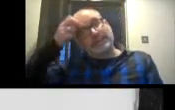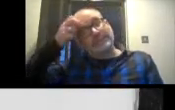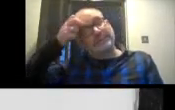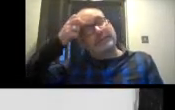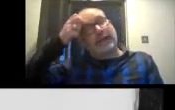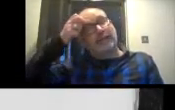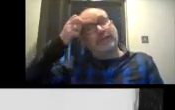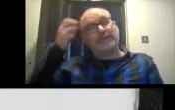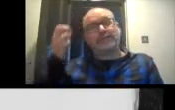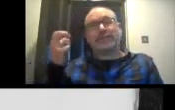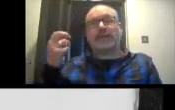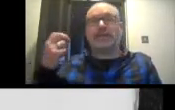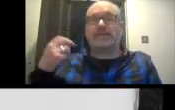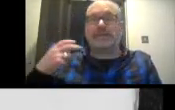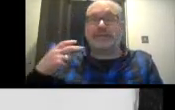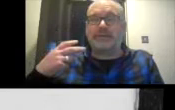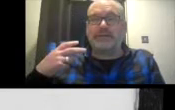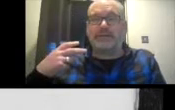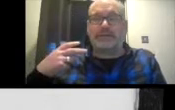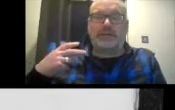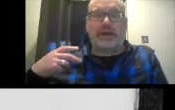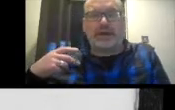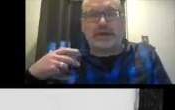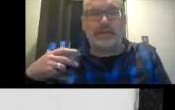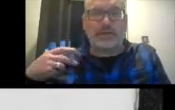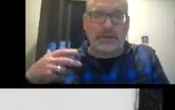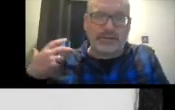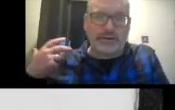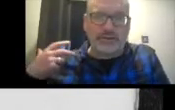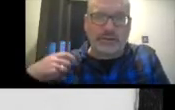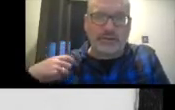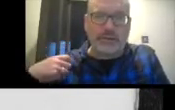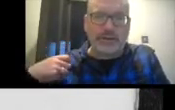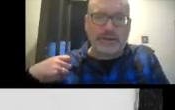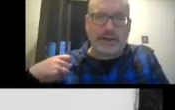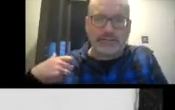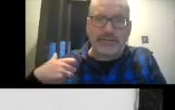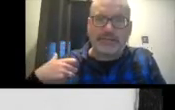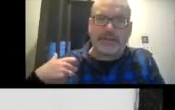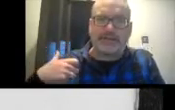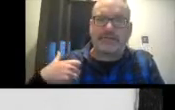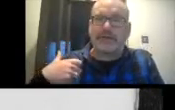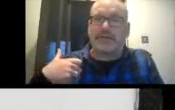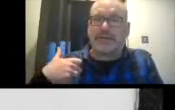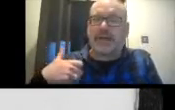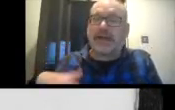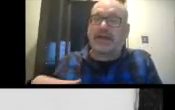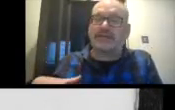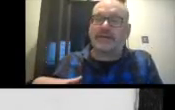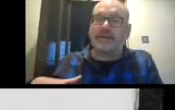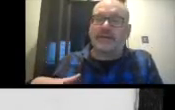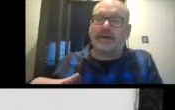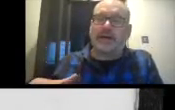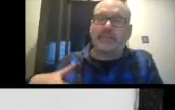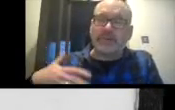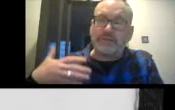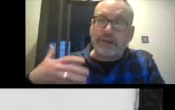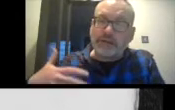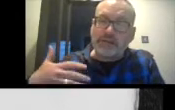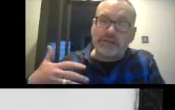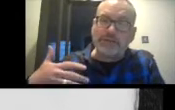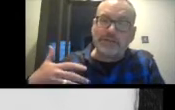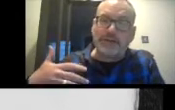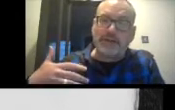initial research into the queer history of the building, a lot of it centered around looking at